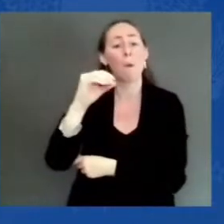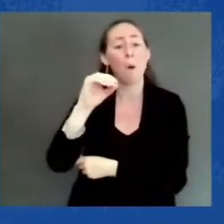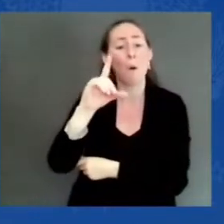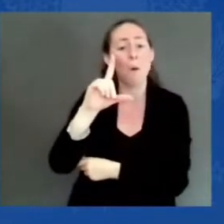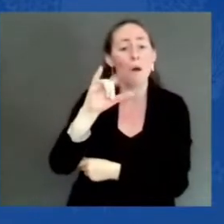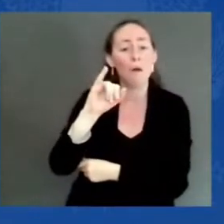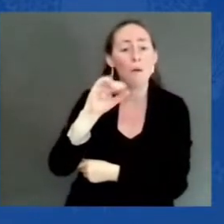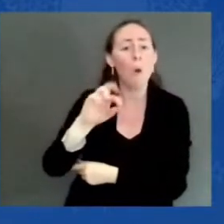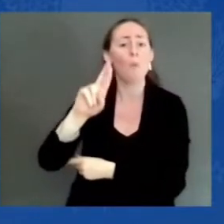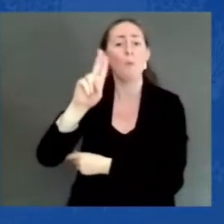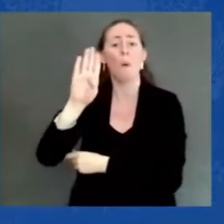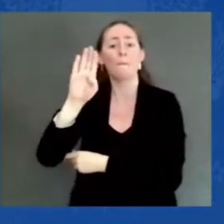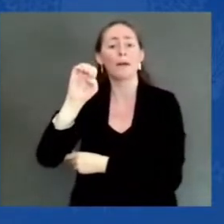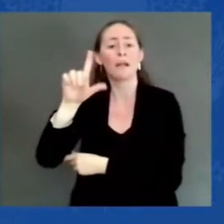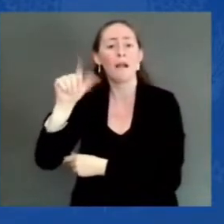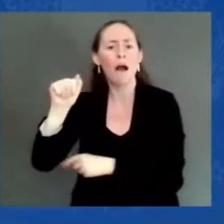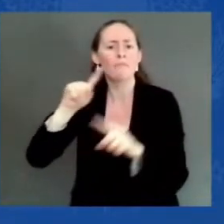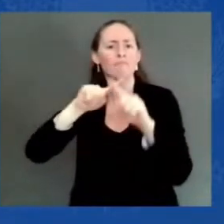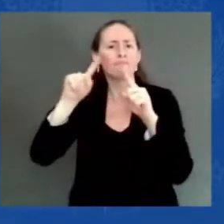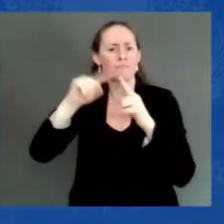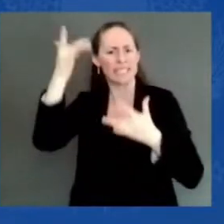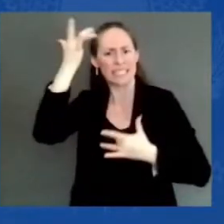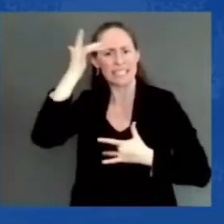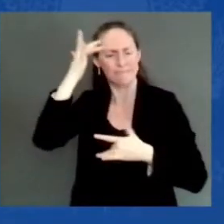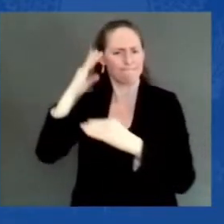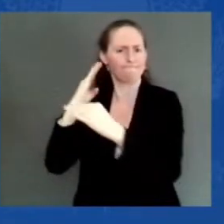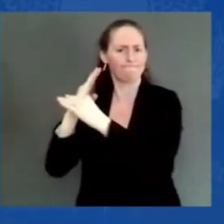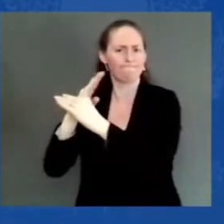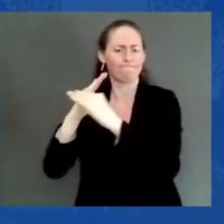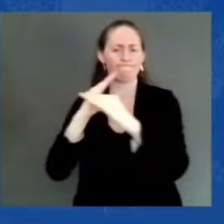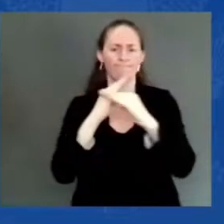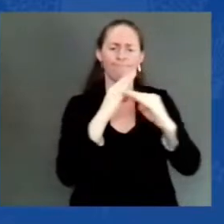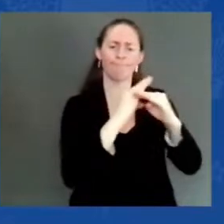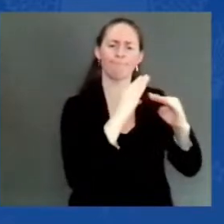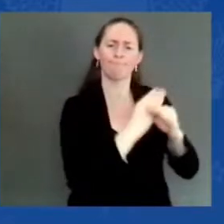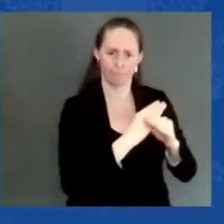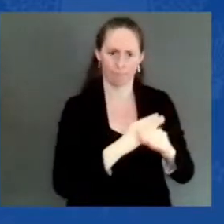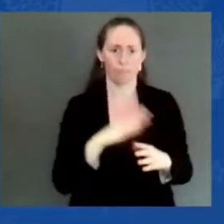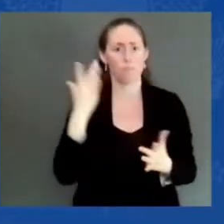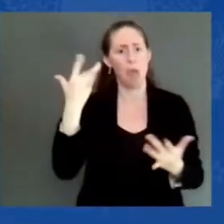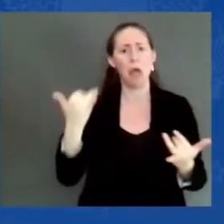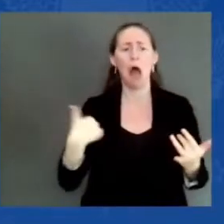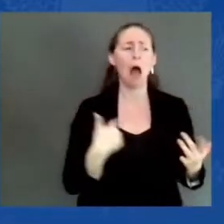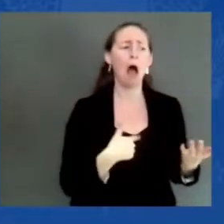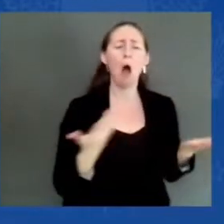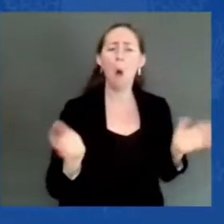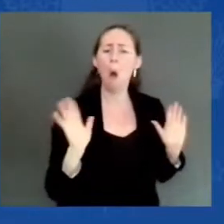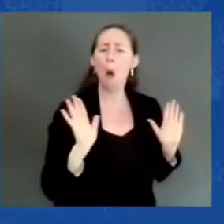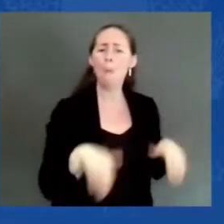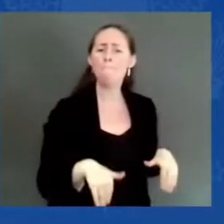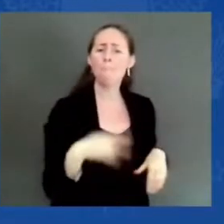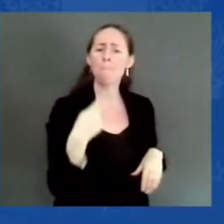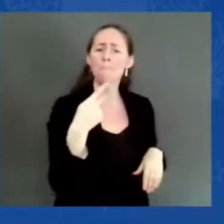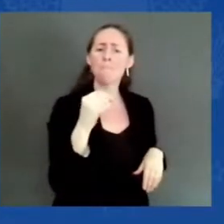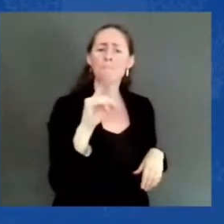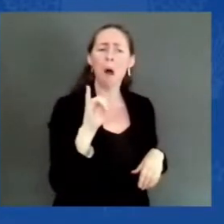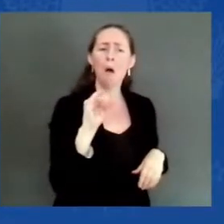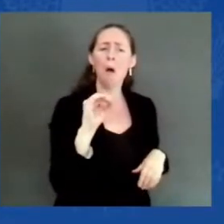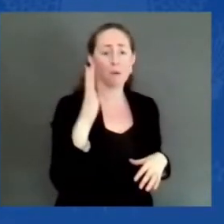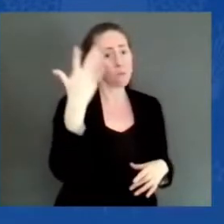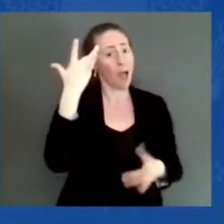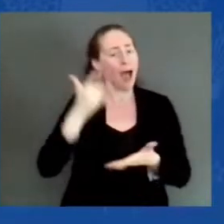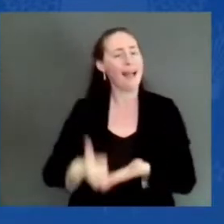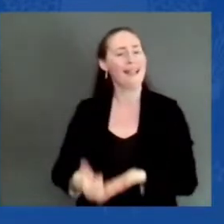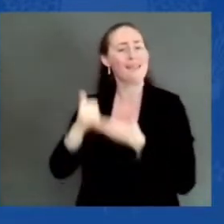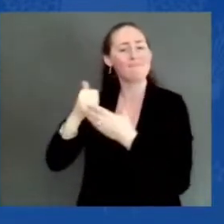in America don't worry about polio, smallpox, measles, mumps, or rubella today is because of vaccines. It only makes